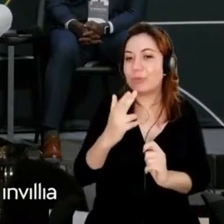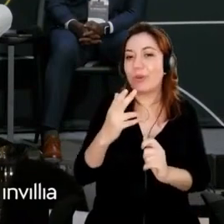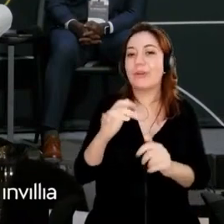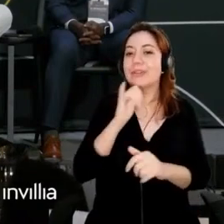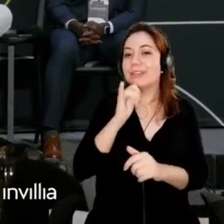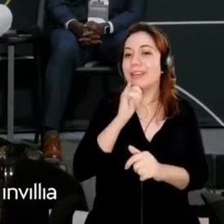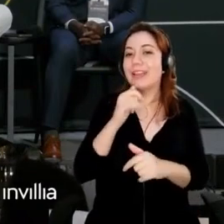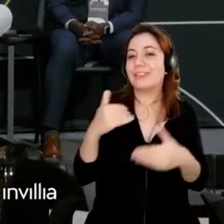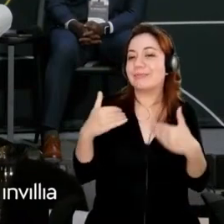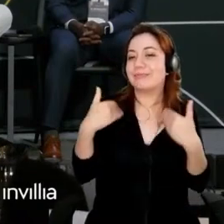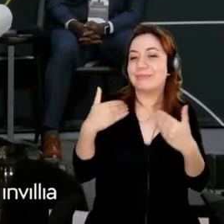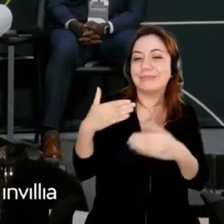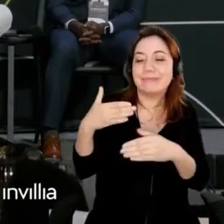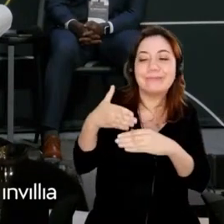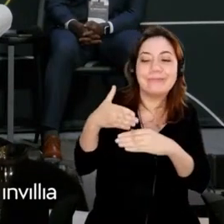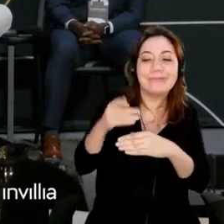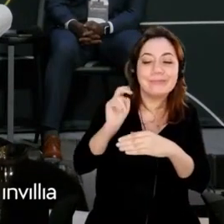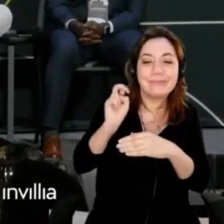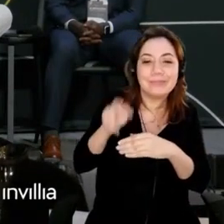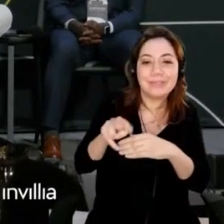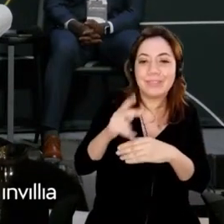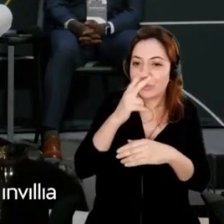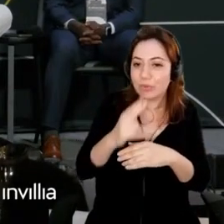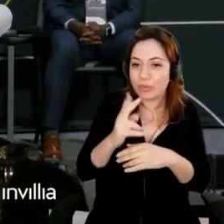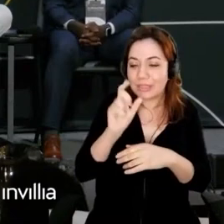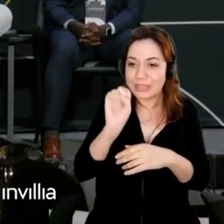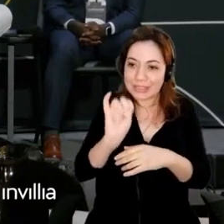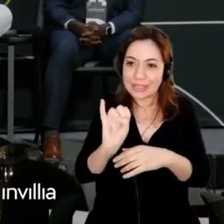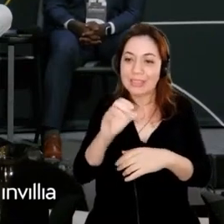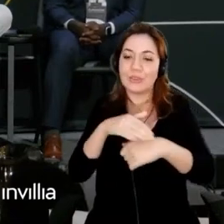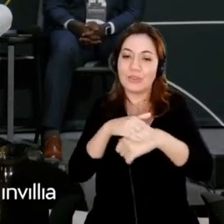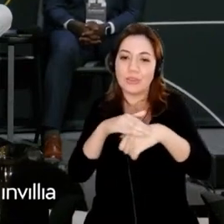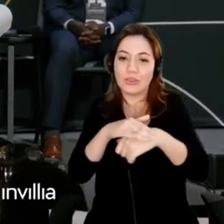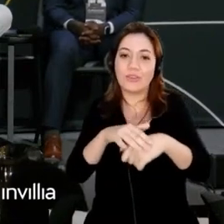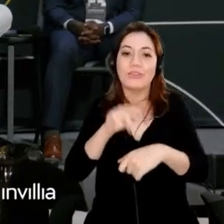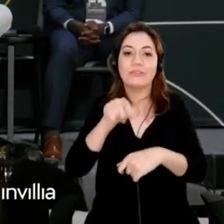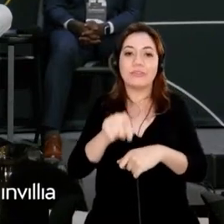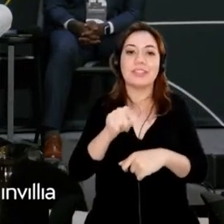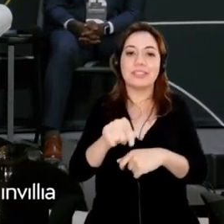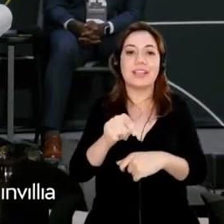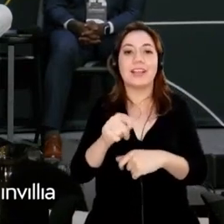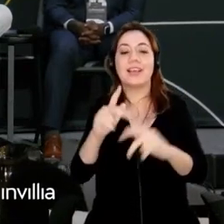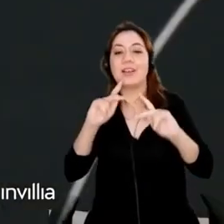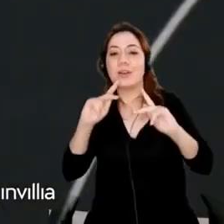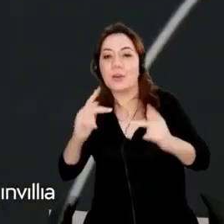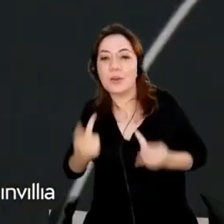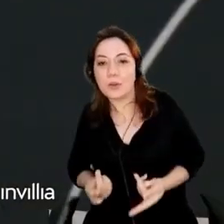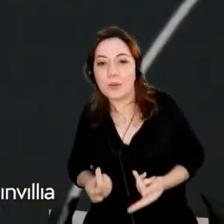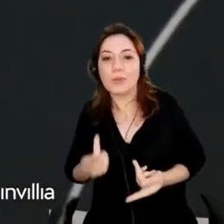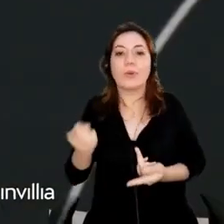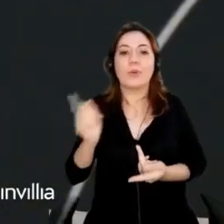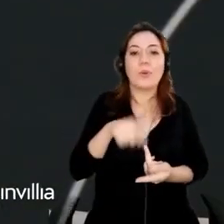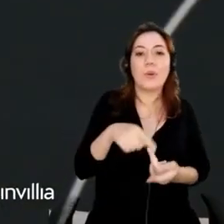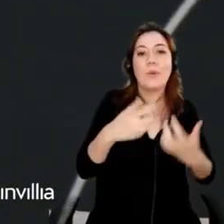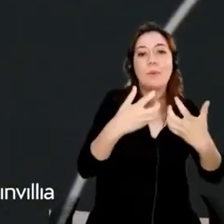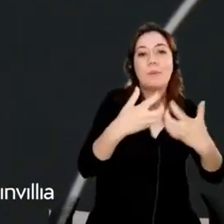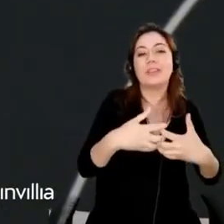we are talking to a human being or a machine, which avatar we are talking to, Beatrice or the other one? So that's